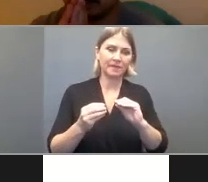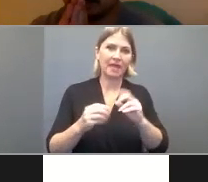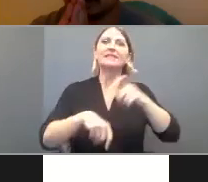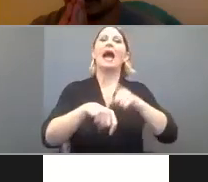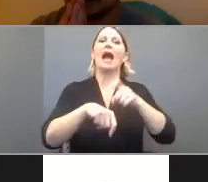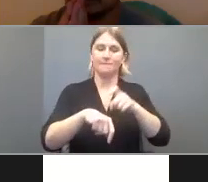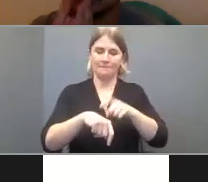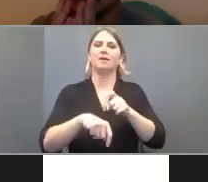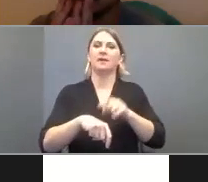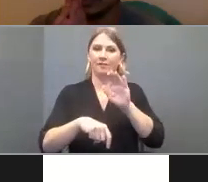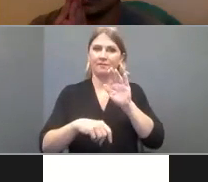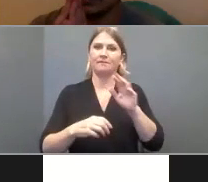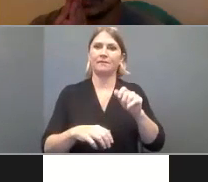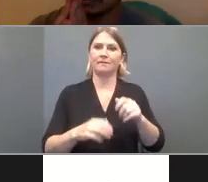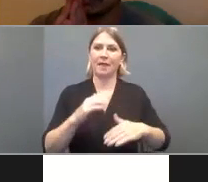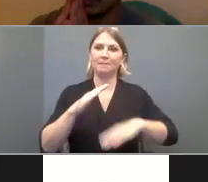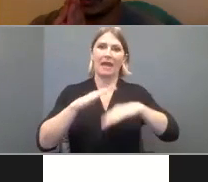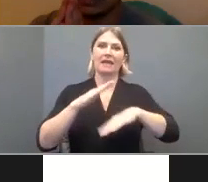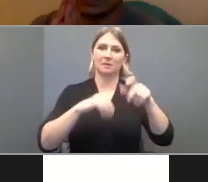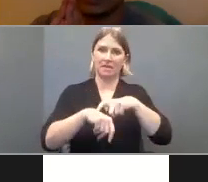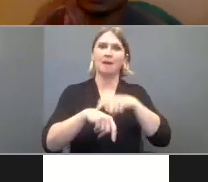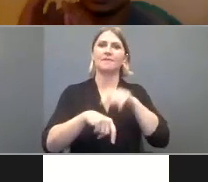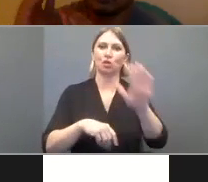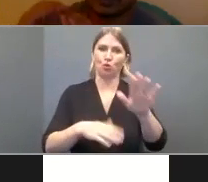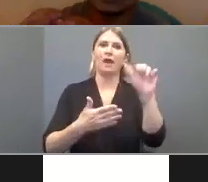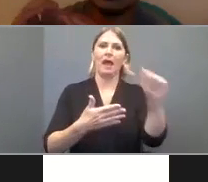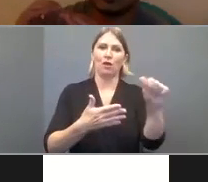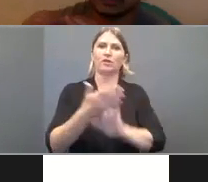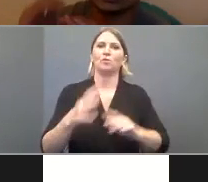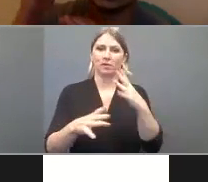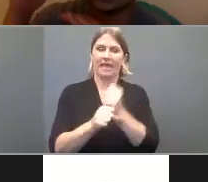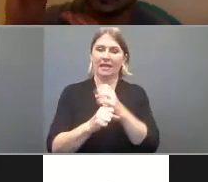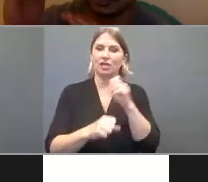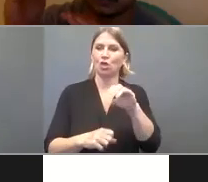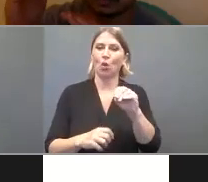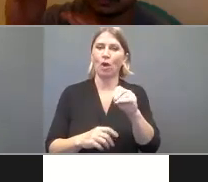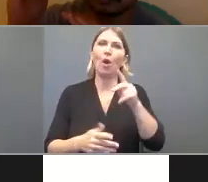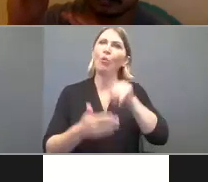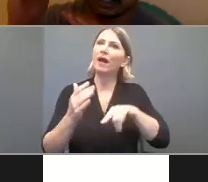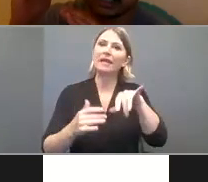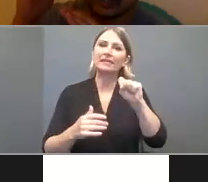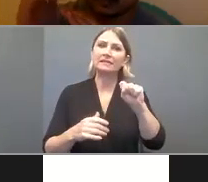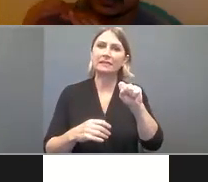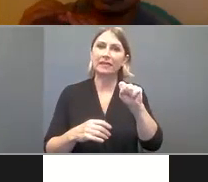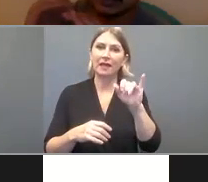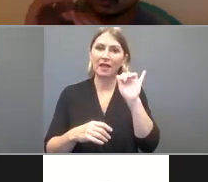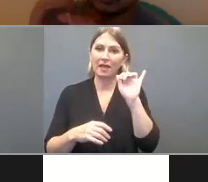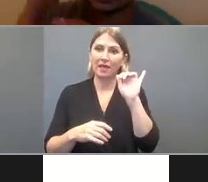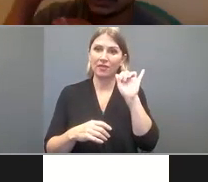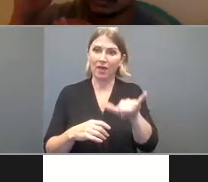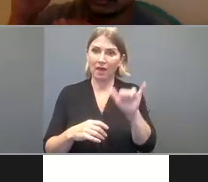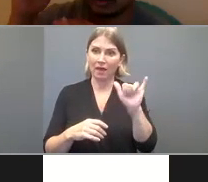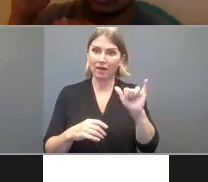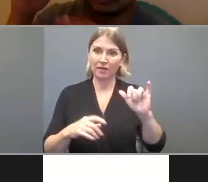things. We need to differentiate between two things. That is, what is the worst case of our algorithm, and what is the big